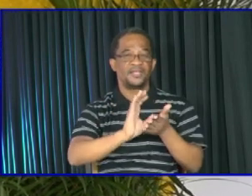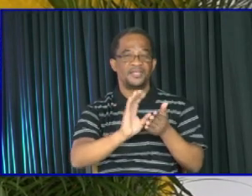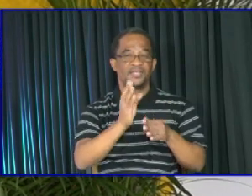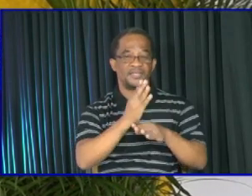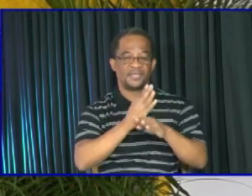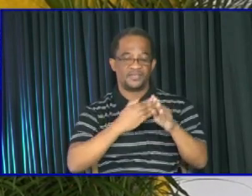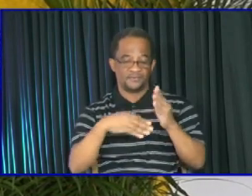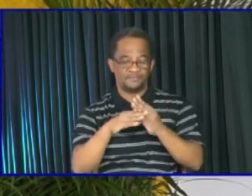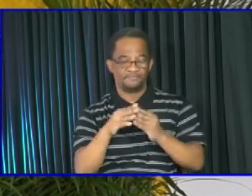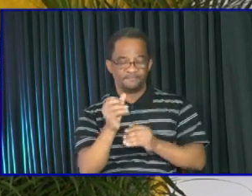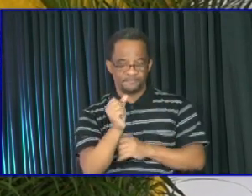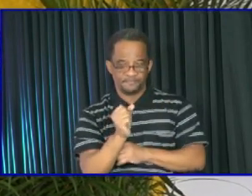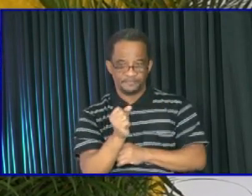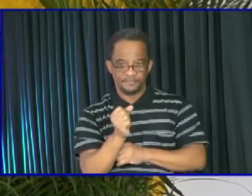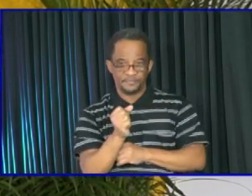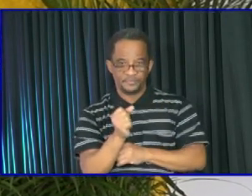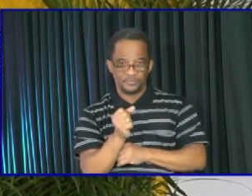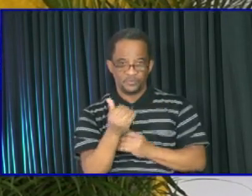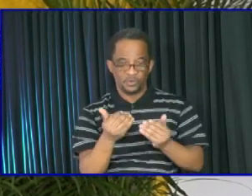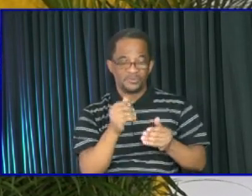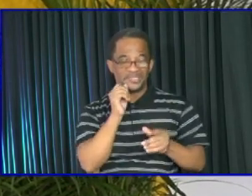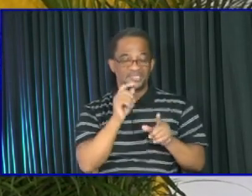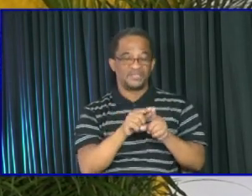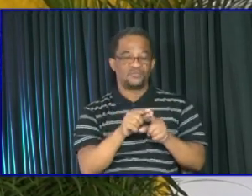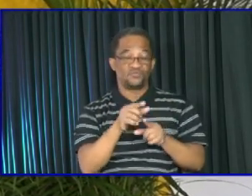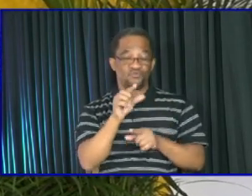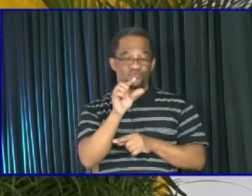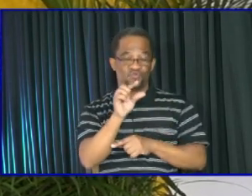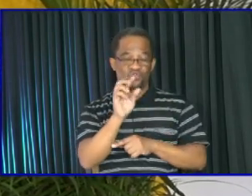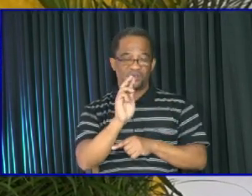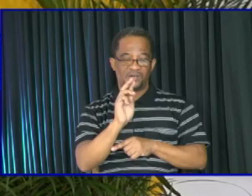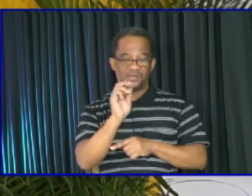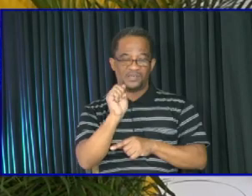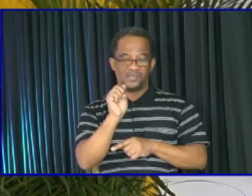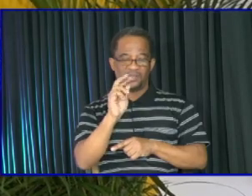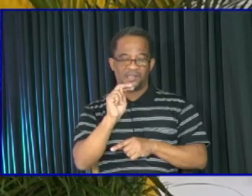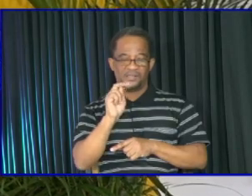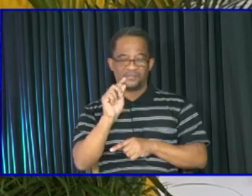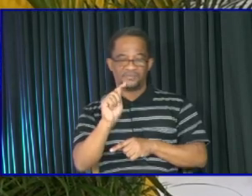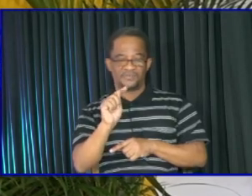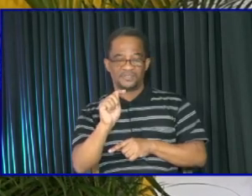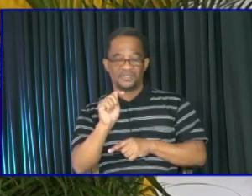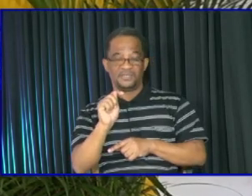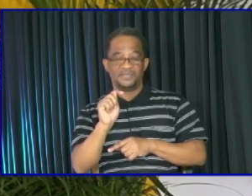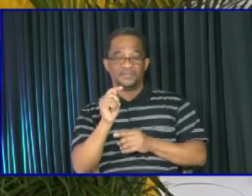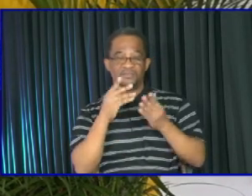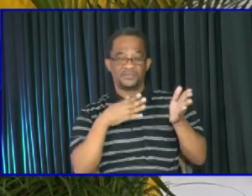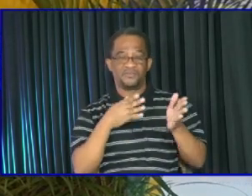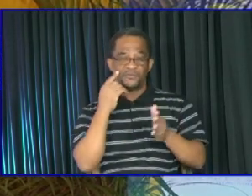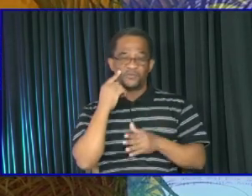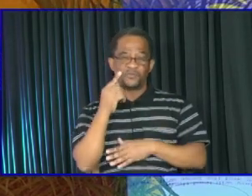Jesus. Sister Grant will sing as you decide to give your all to Jesus Christ.